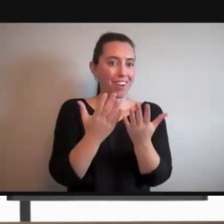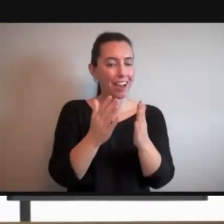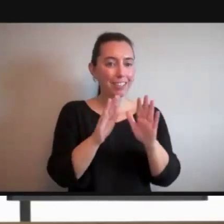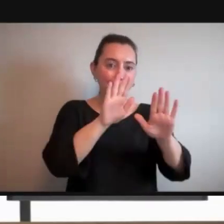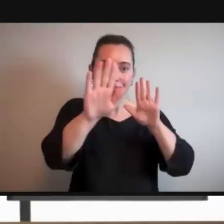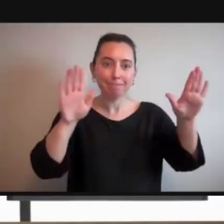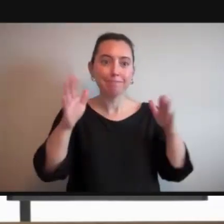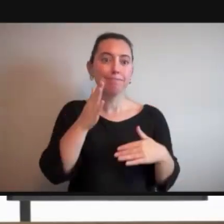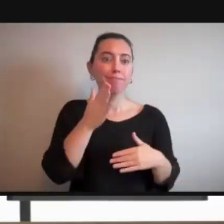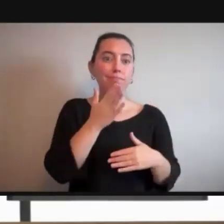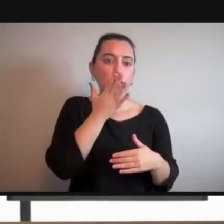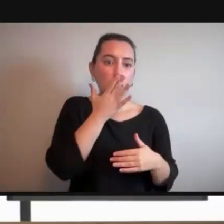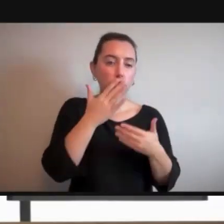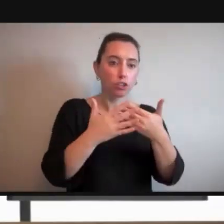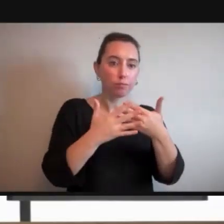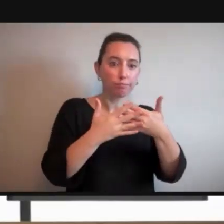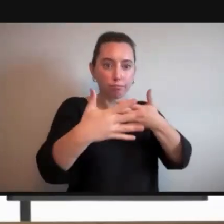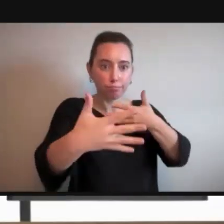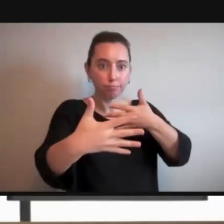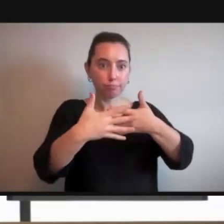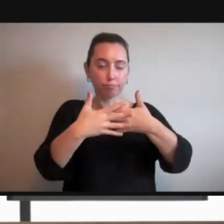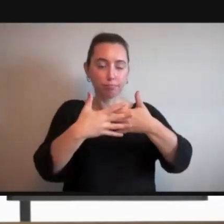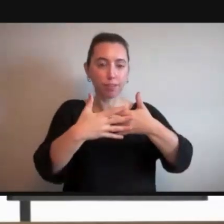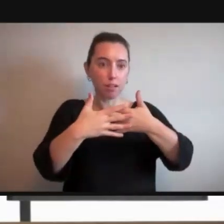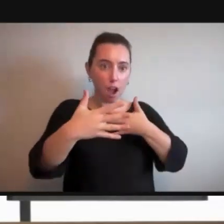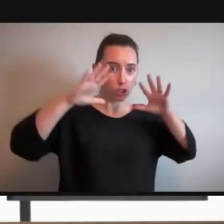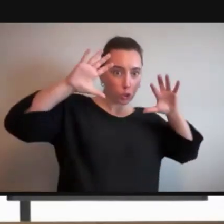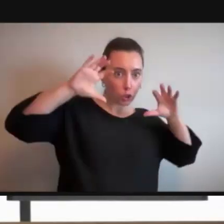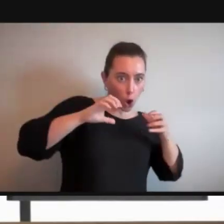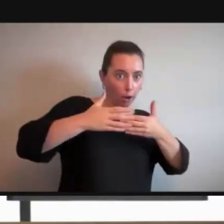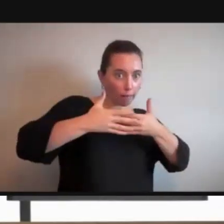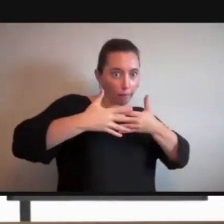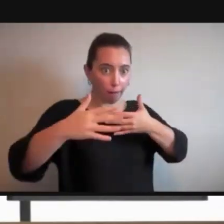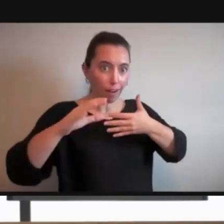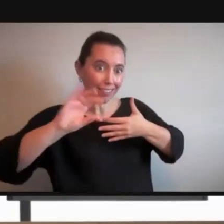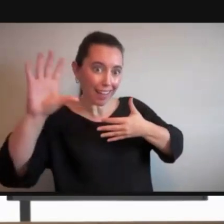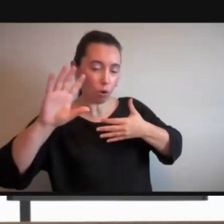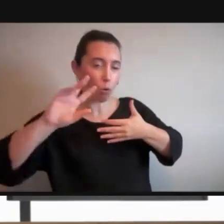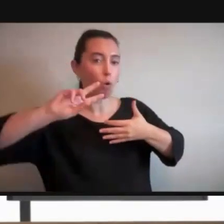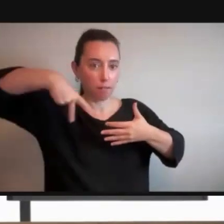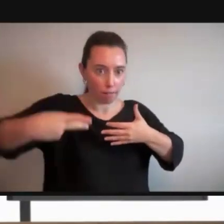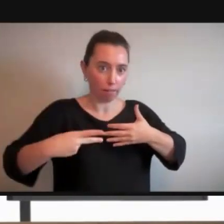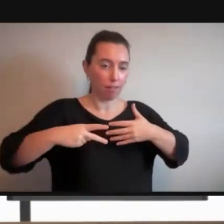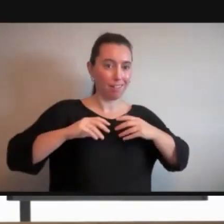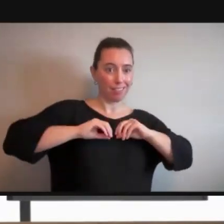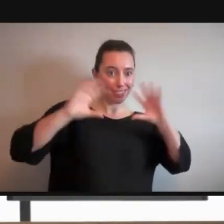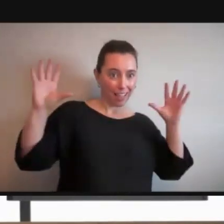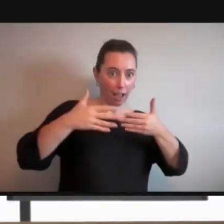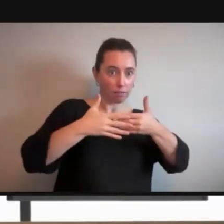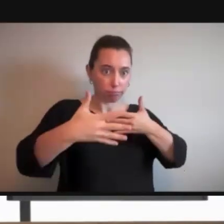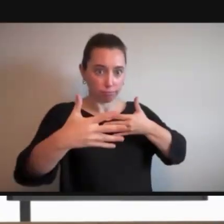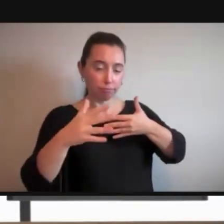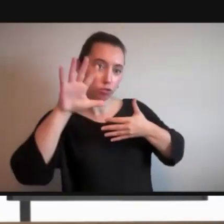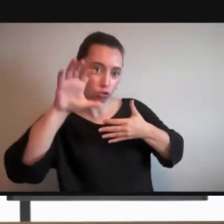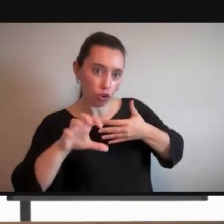contrast switches, or you have a dark mode switch, style switches to change font size. They were quite popular, not so much anymore,